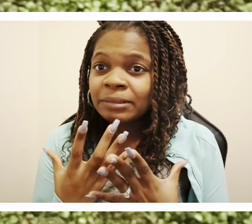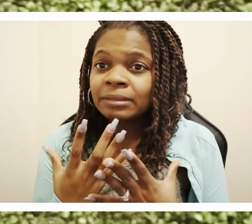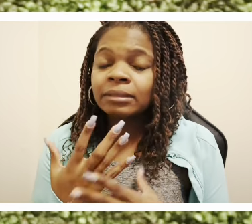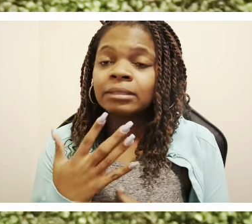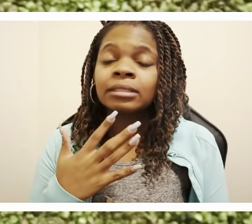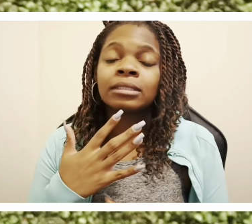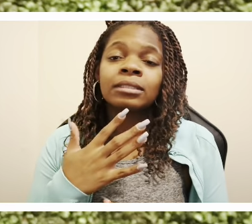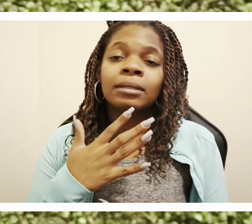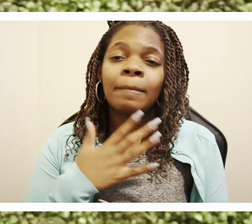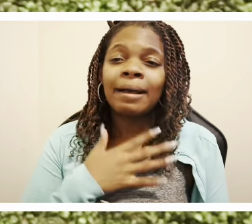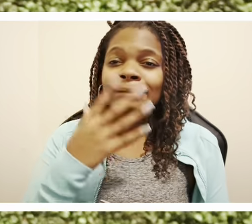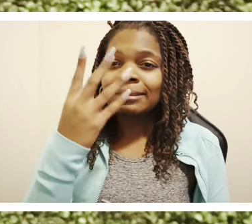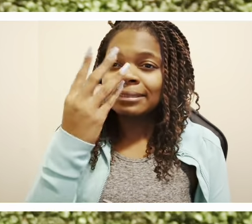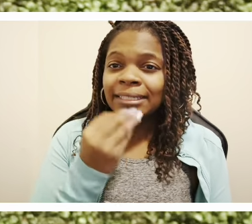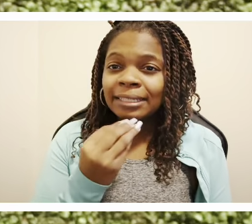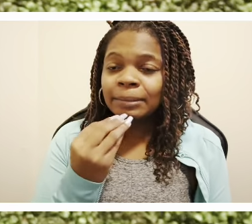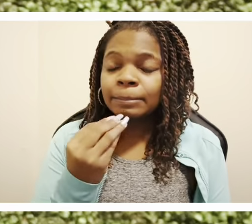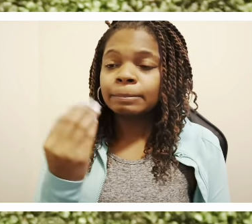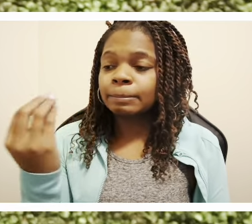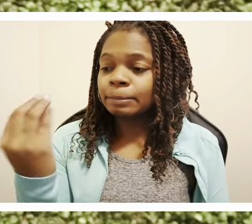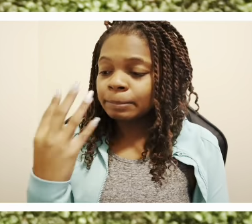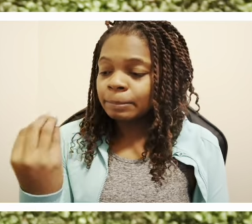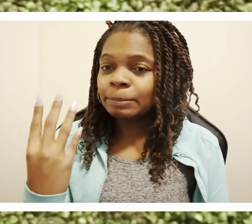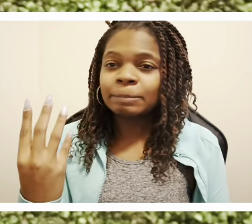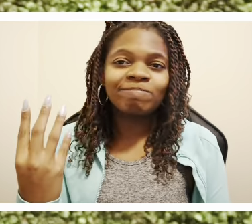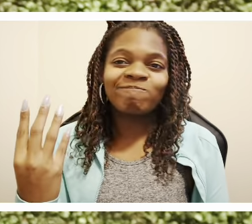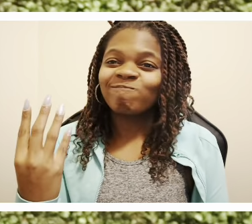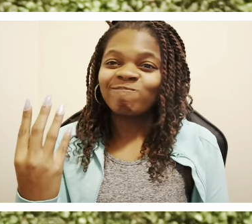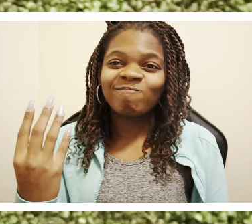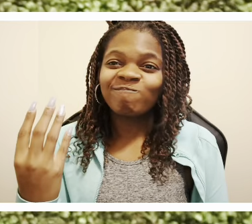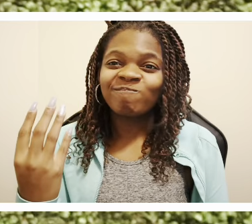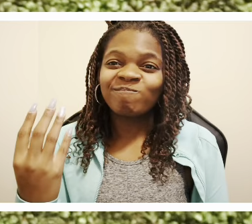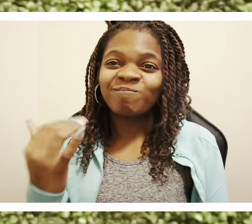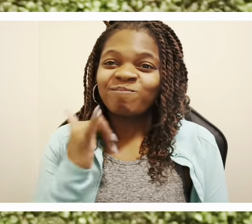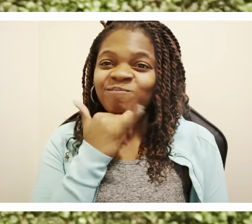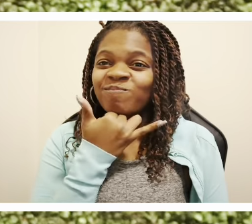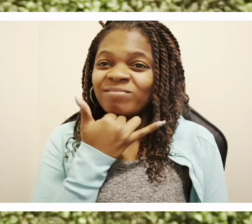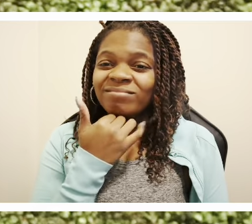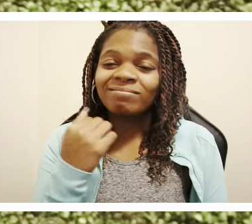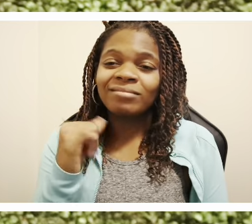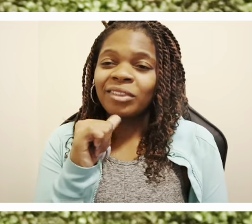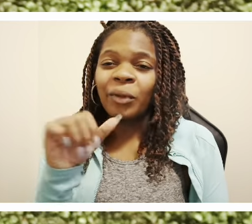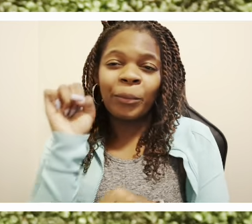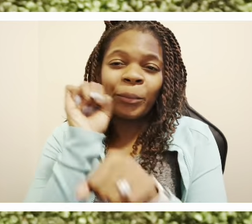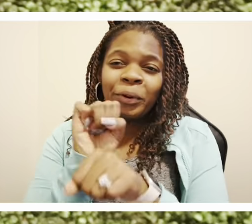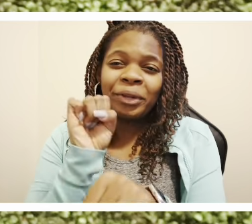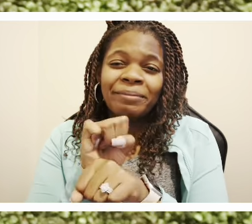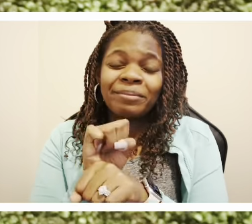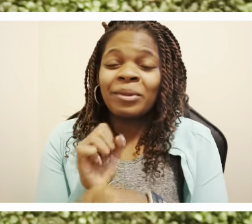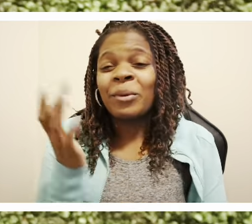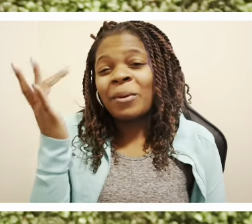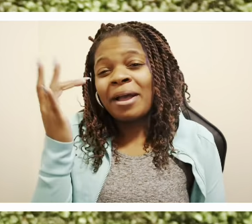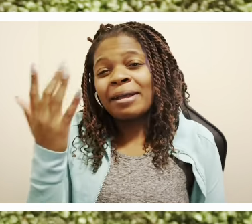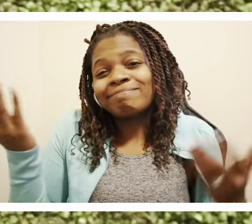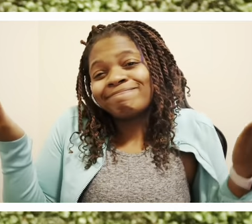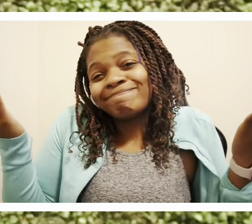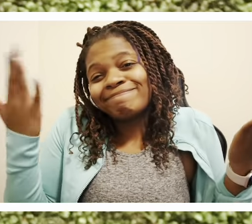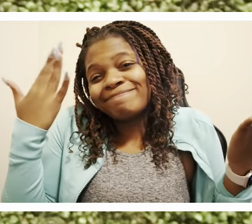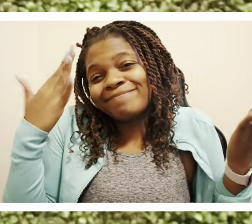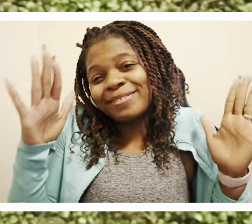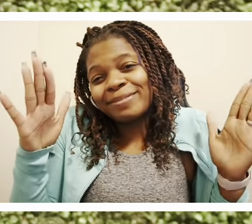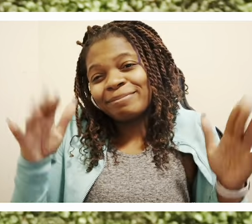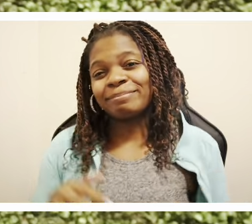didn't always get my sleep notifications, or I didn't always track it because there was an issue with syncing the